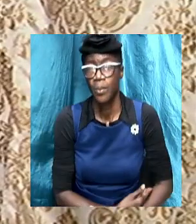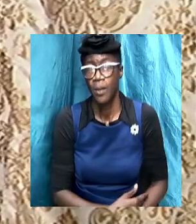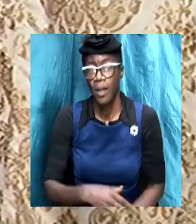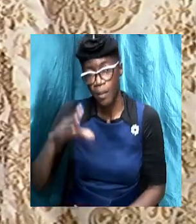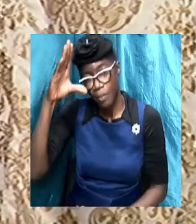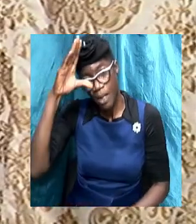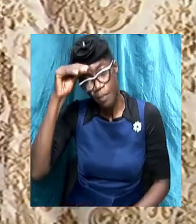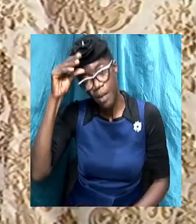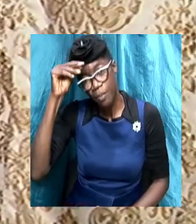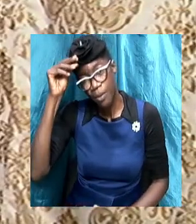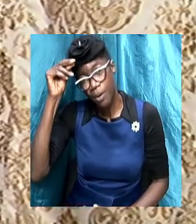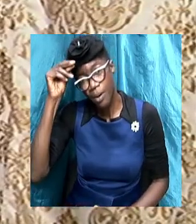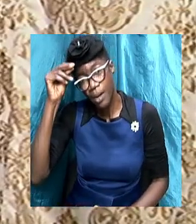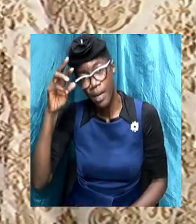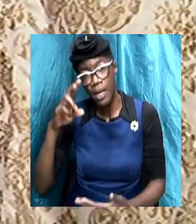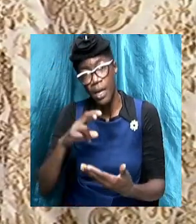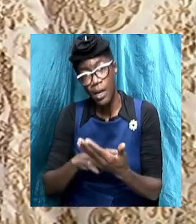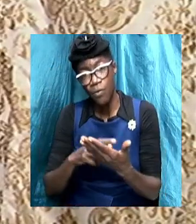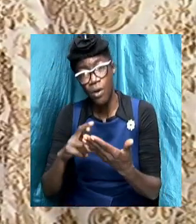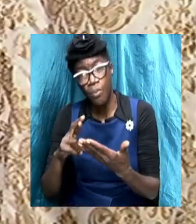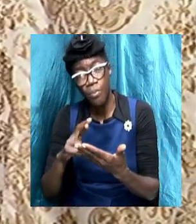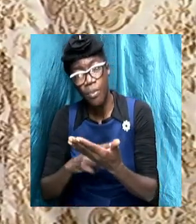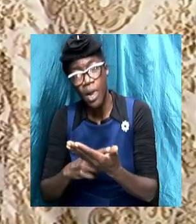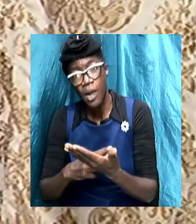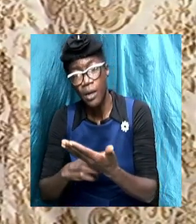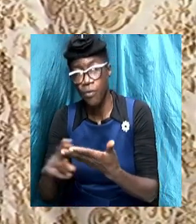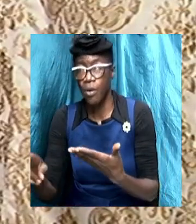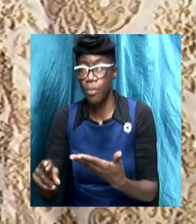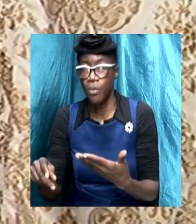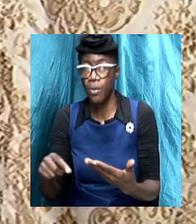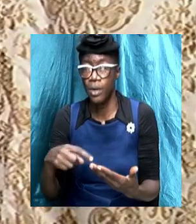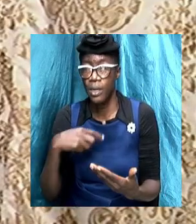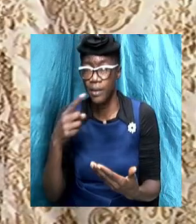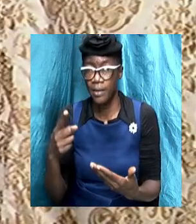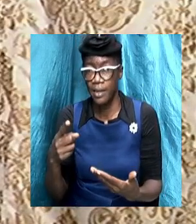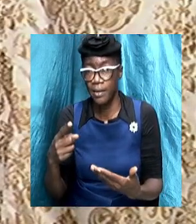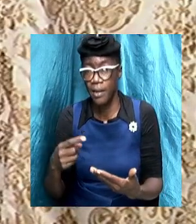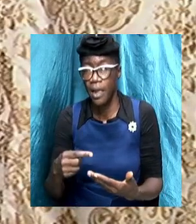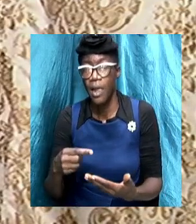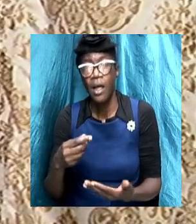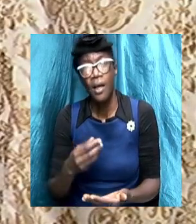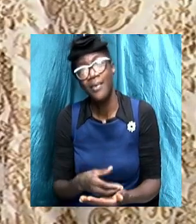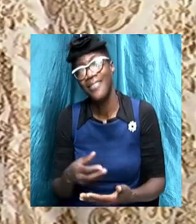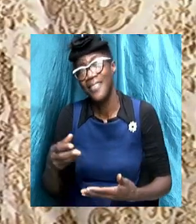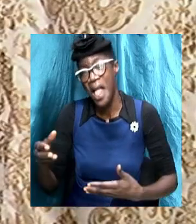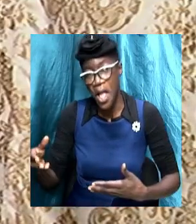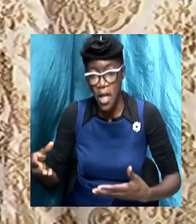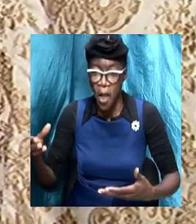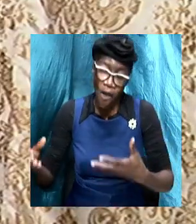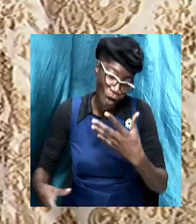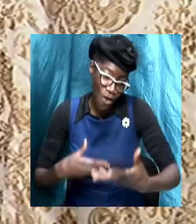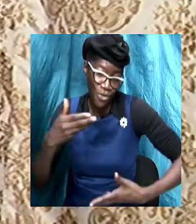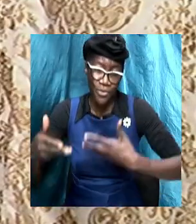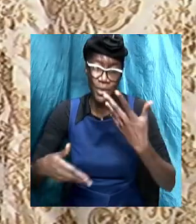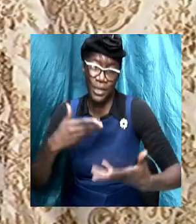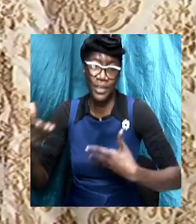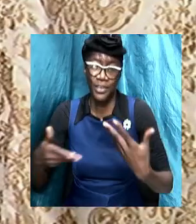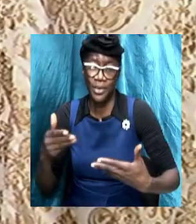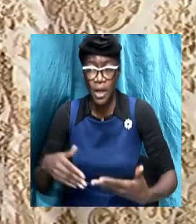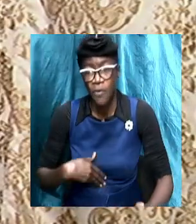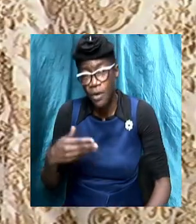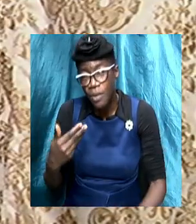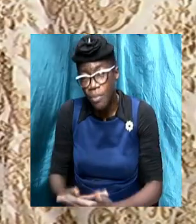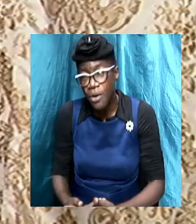And the report was that, congratulations, in a sense, something like that. Congratulations to Usain on the birth of his